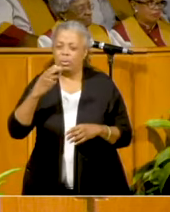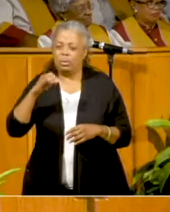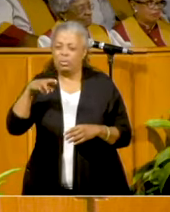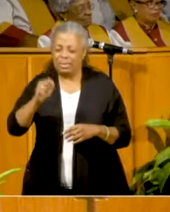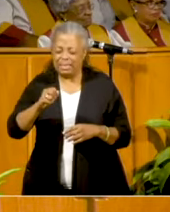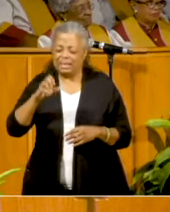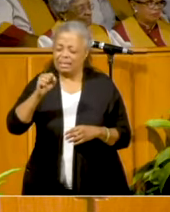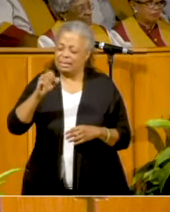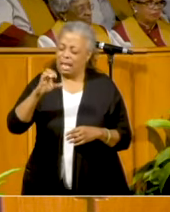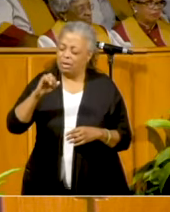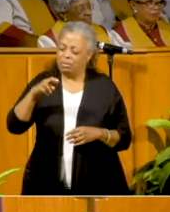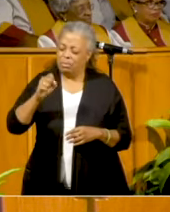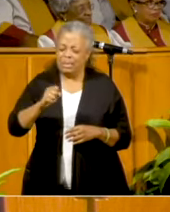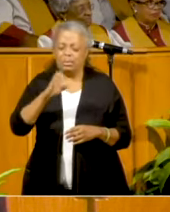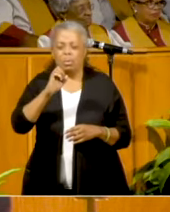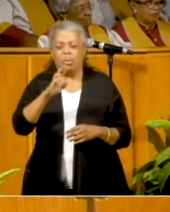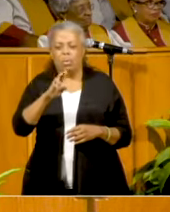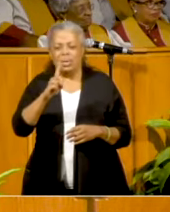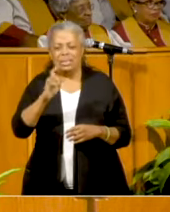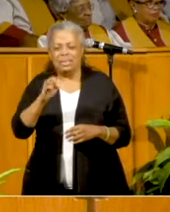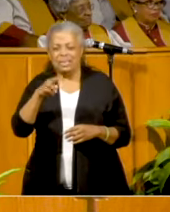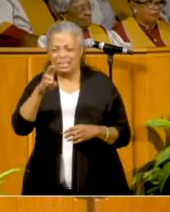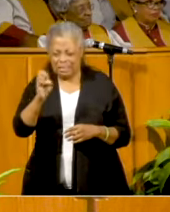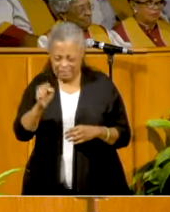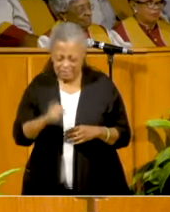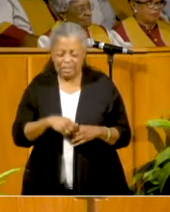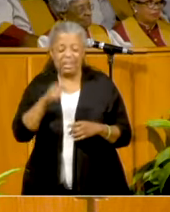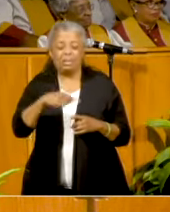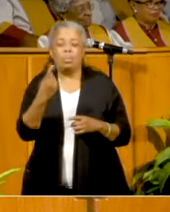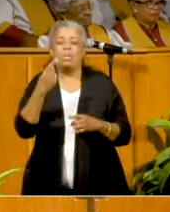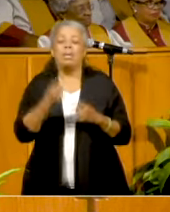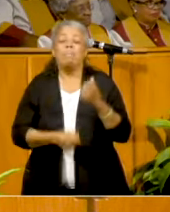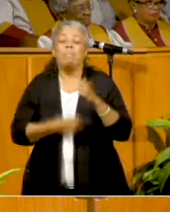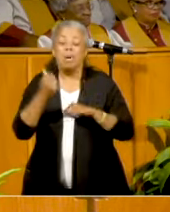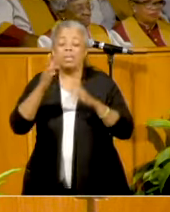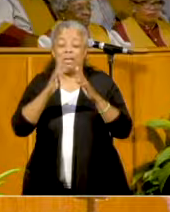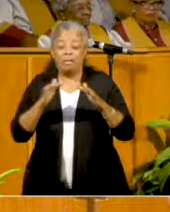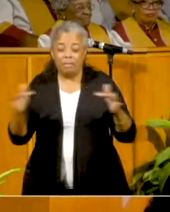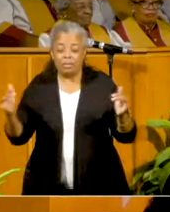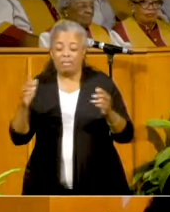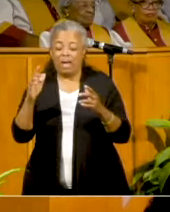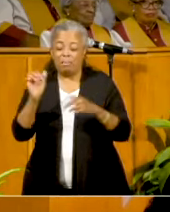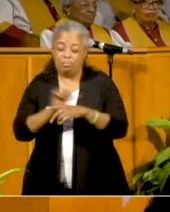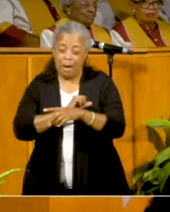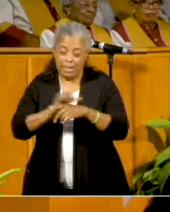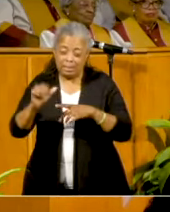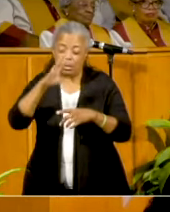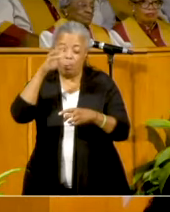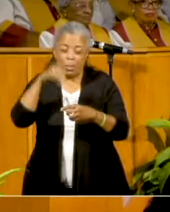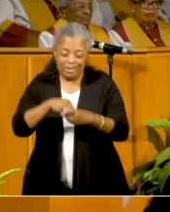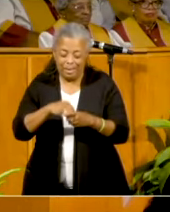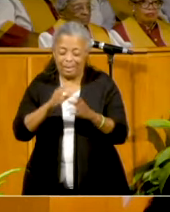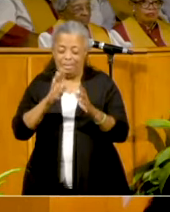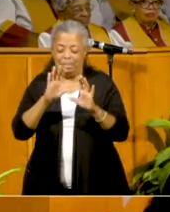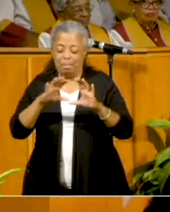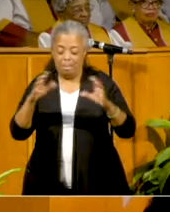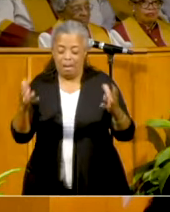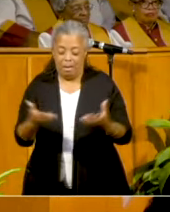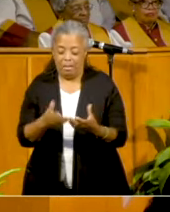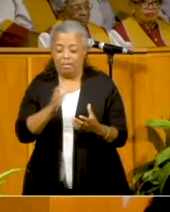sacraments, ordinances. This is one of the most diversified practices within the body of